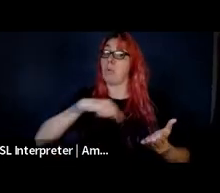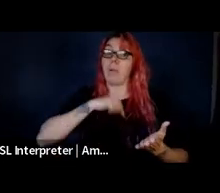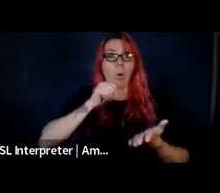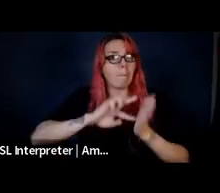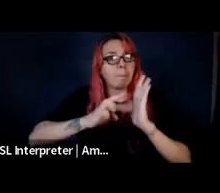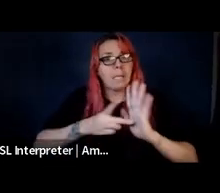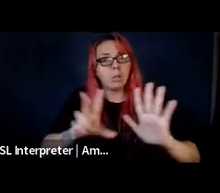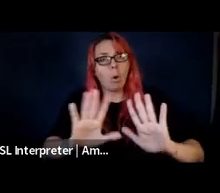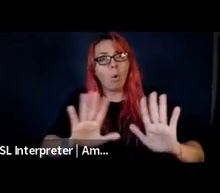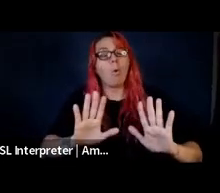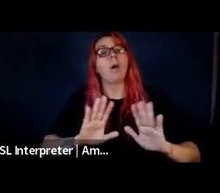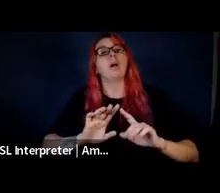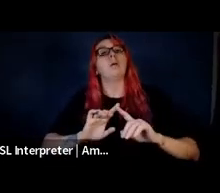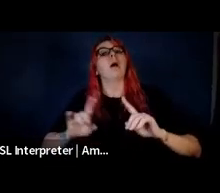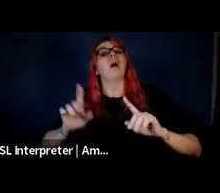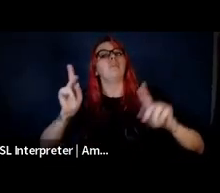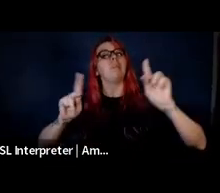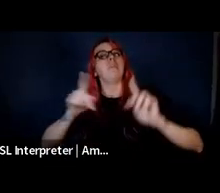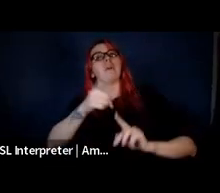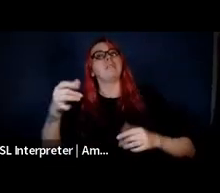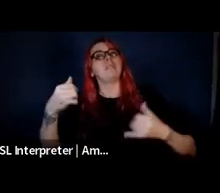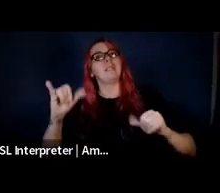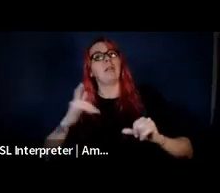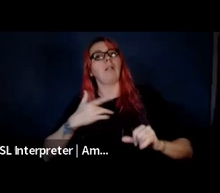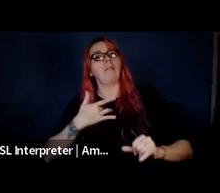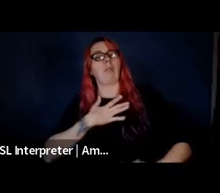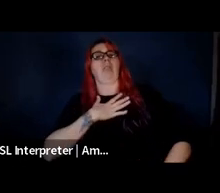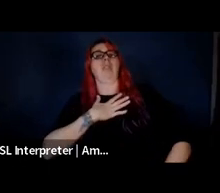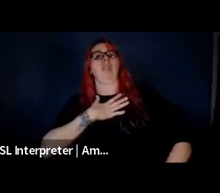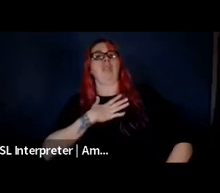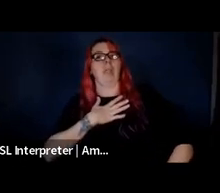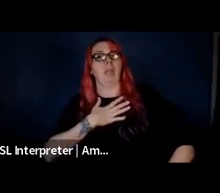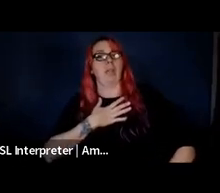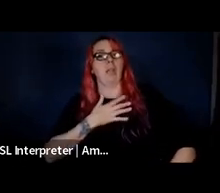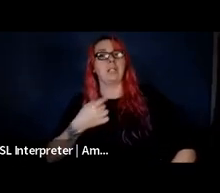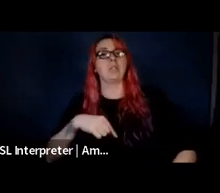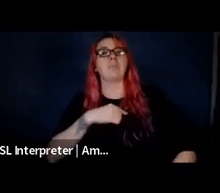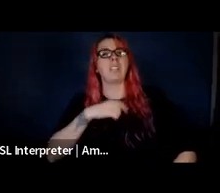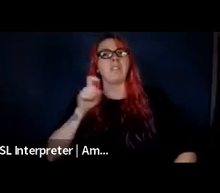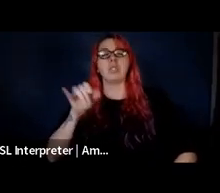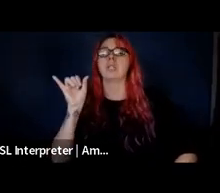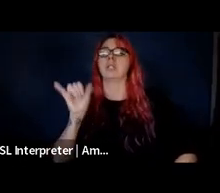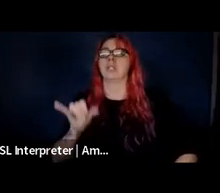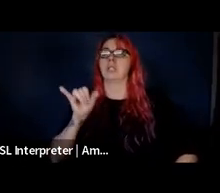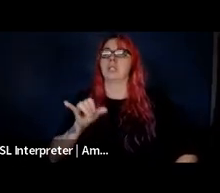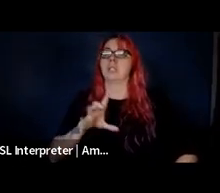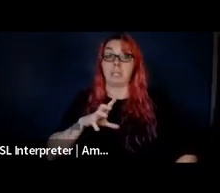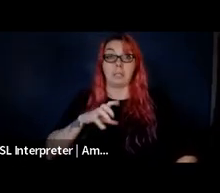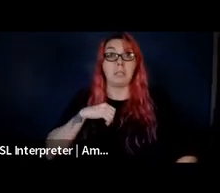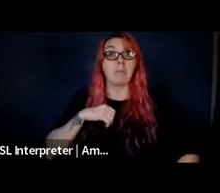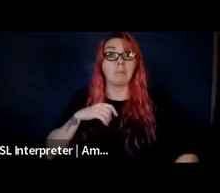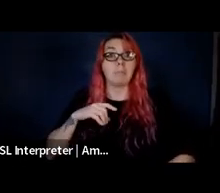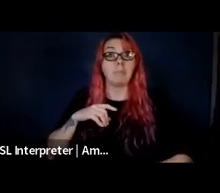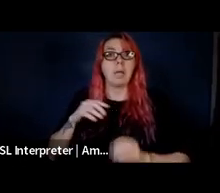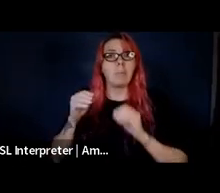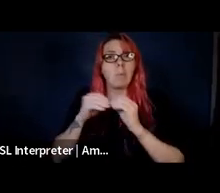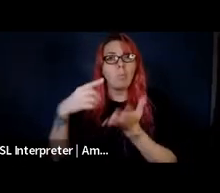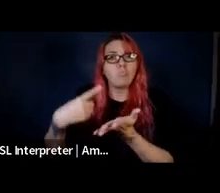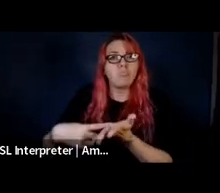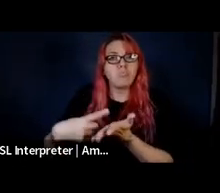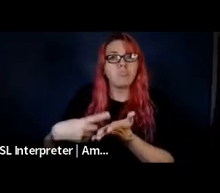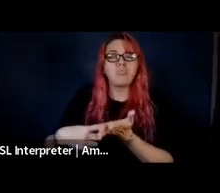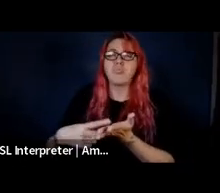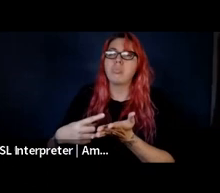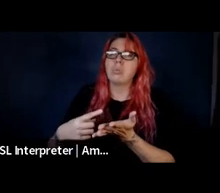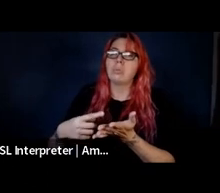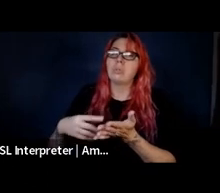hear it and potentially hear it and experience, and we may have to explain, and talk a bit more about certainly what our intent was,